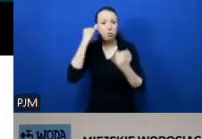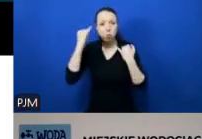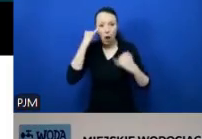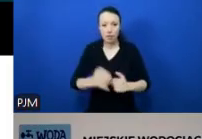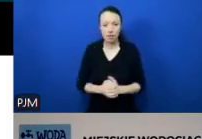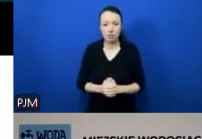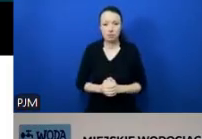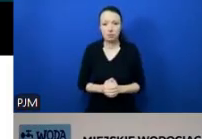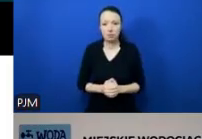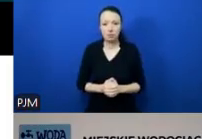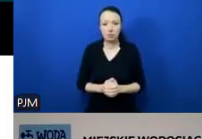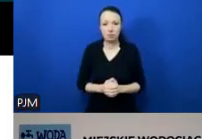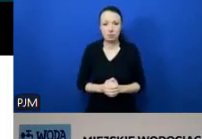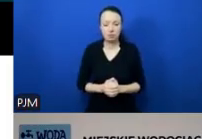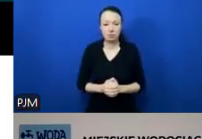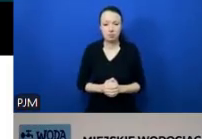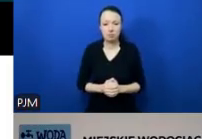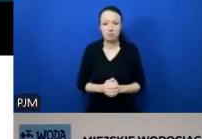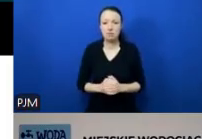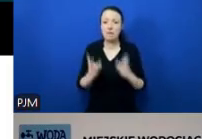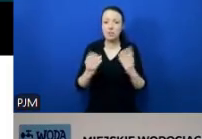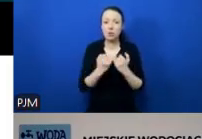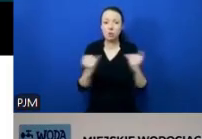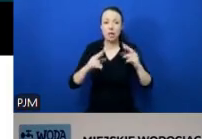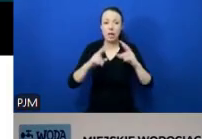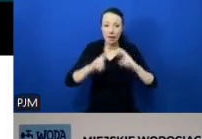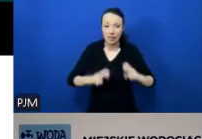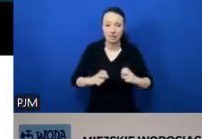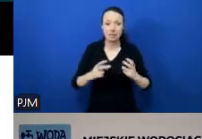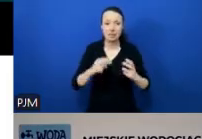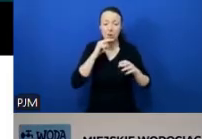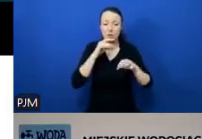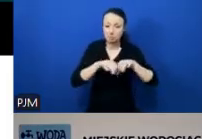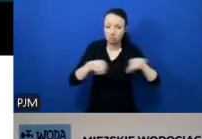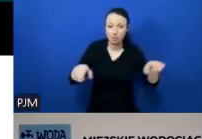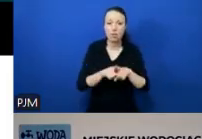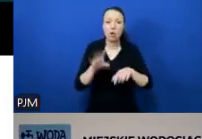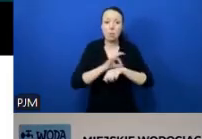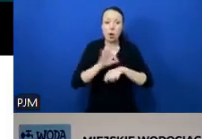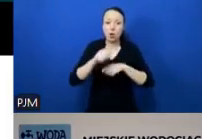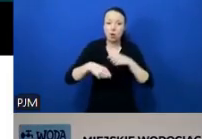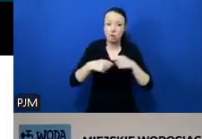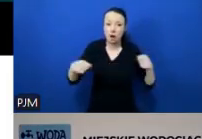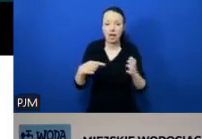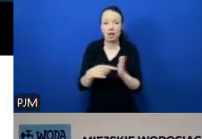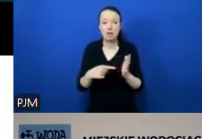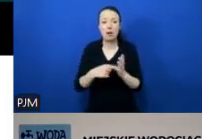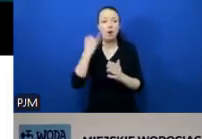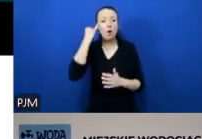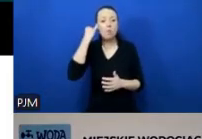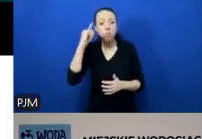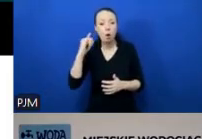30% of data was simply wrong. So imagine that these hydraulic analysis or designs,